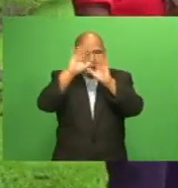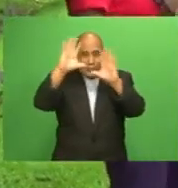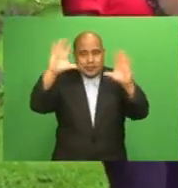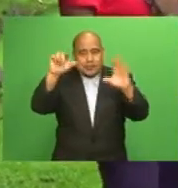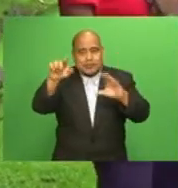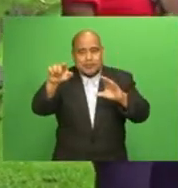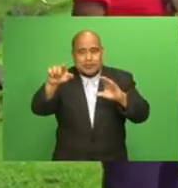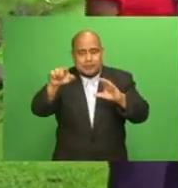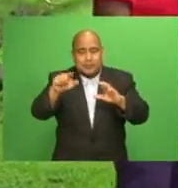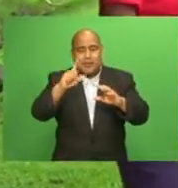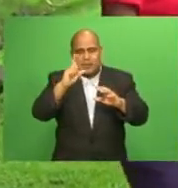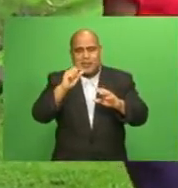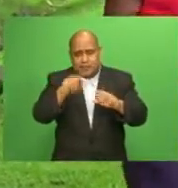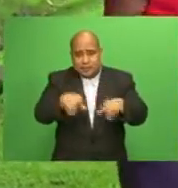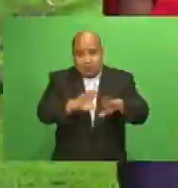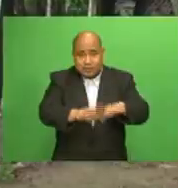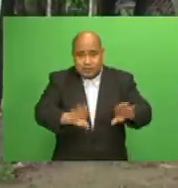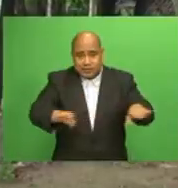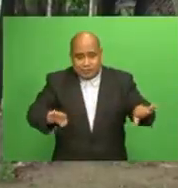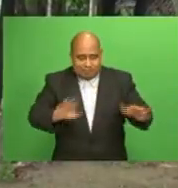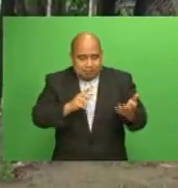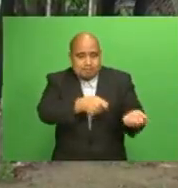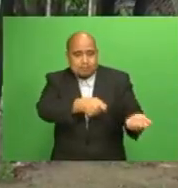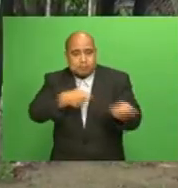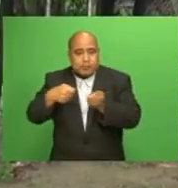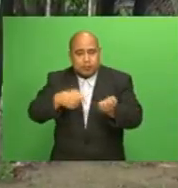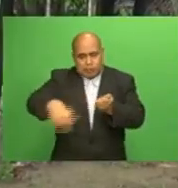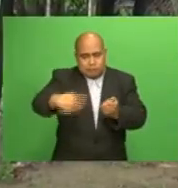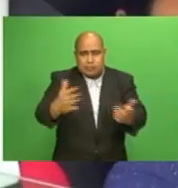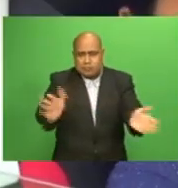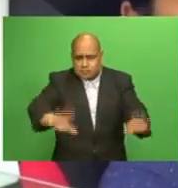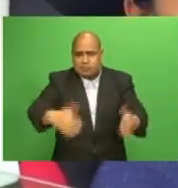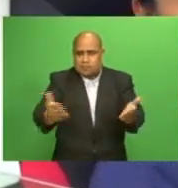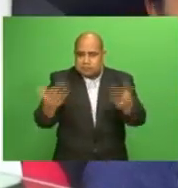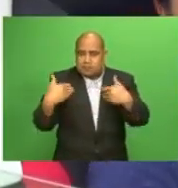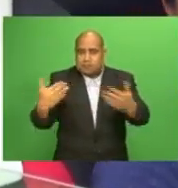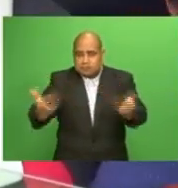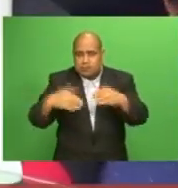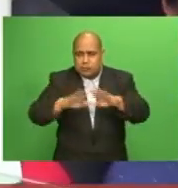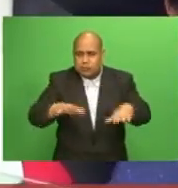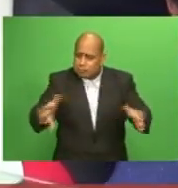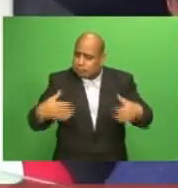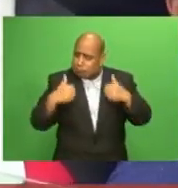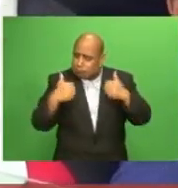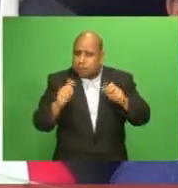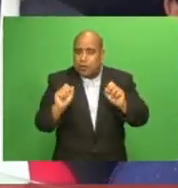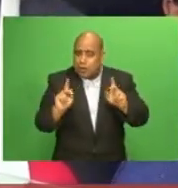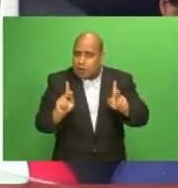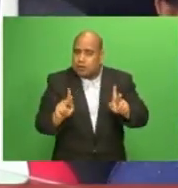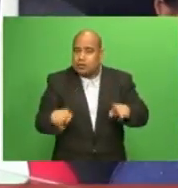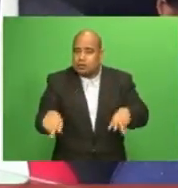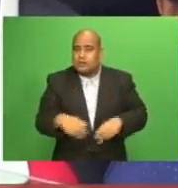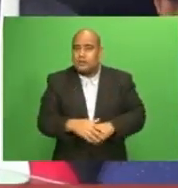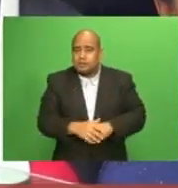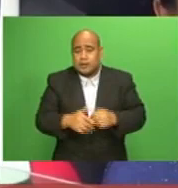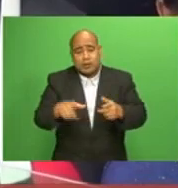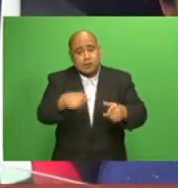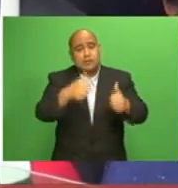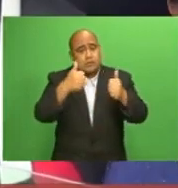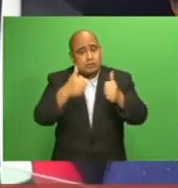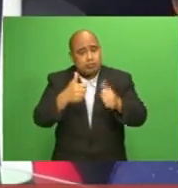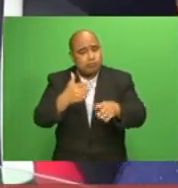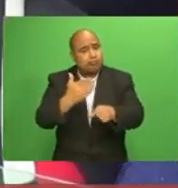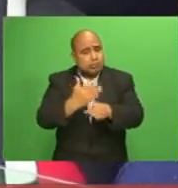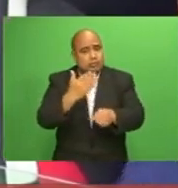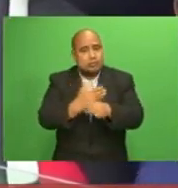out the children and just let them know that everything is normal, everything is still there. It's a very good initiative. Great work from